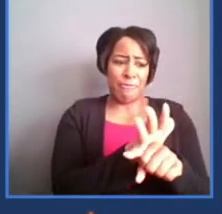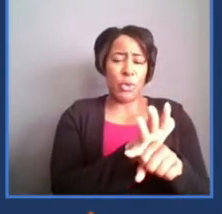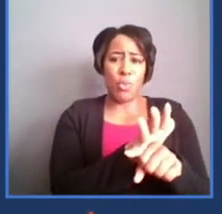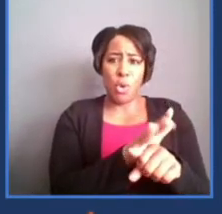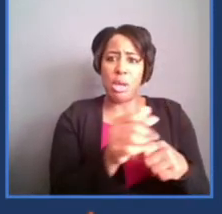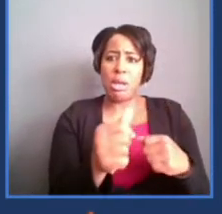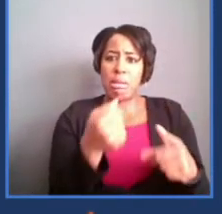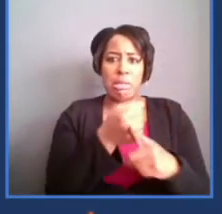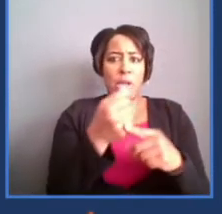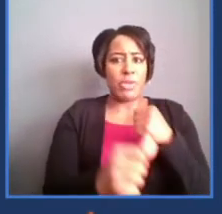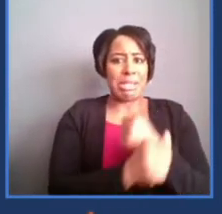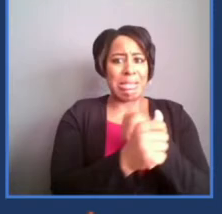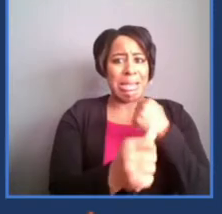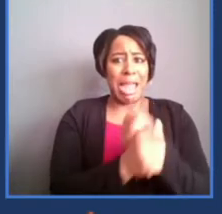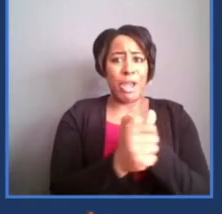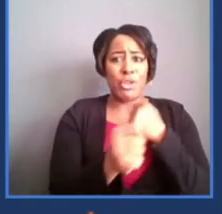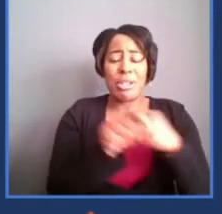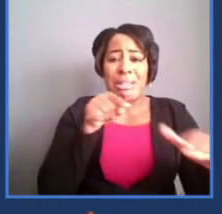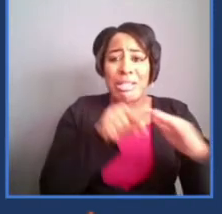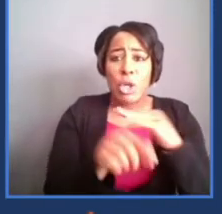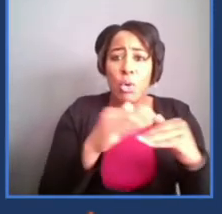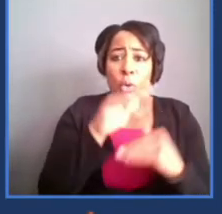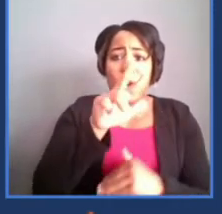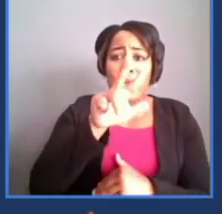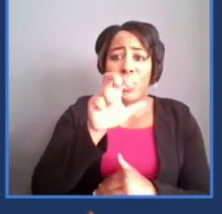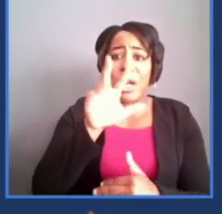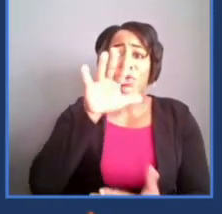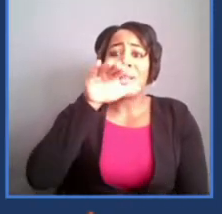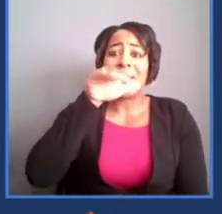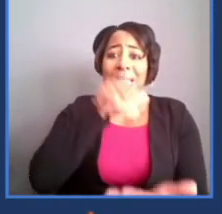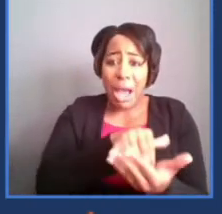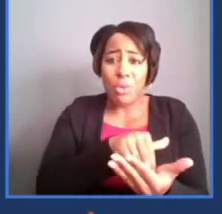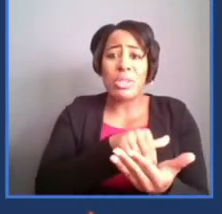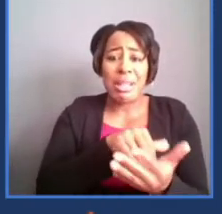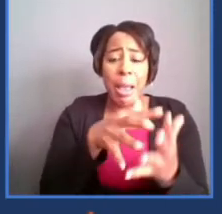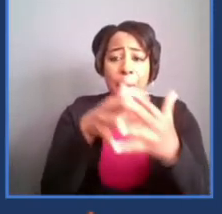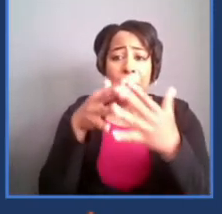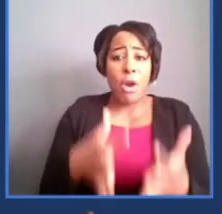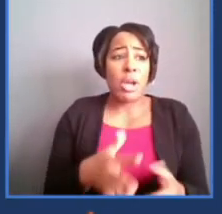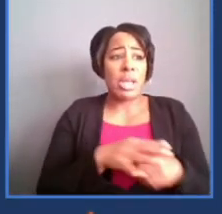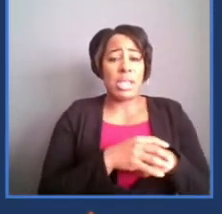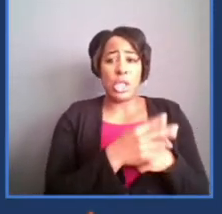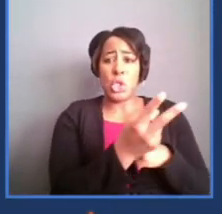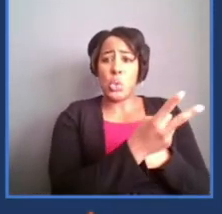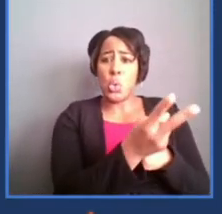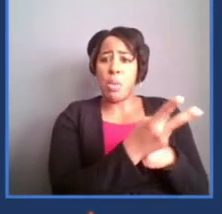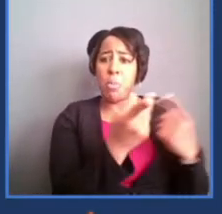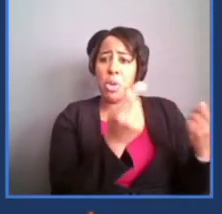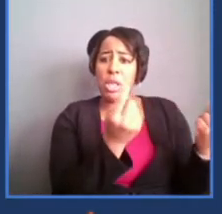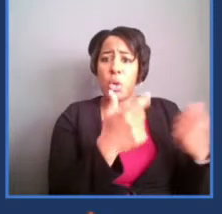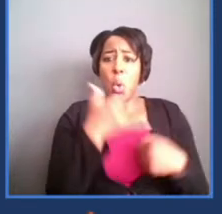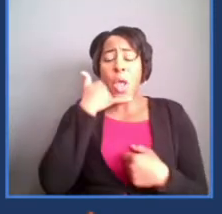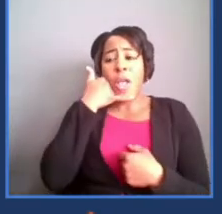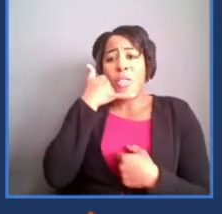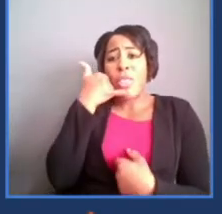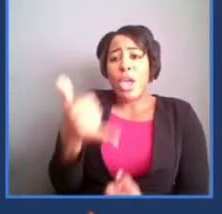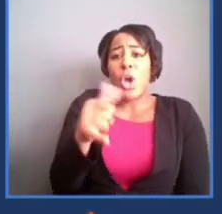300,000 of our fellow Americans, their first call was to their stockbroker.